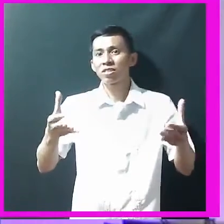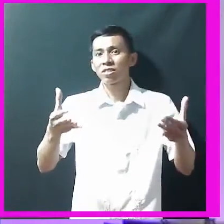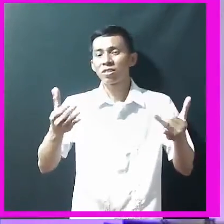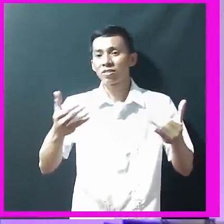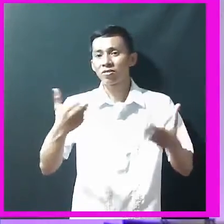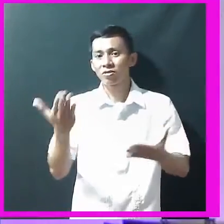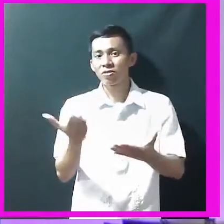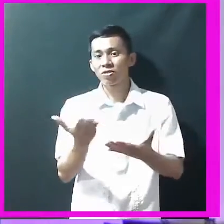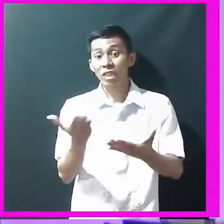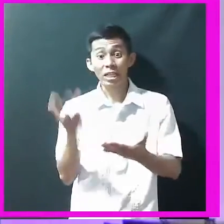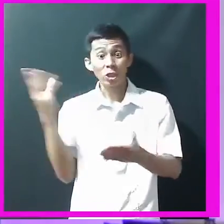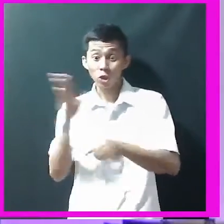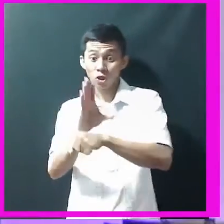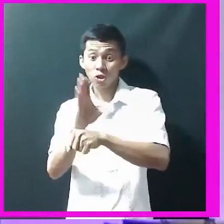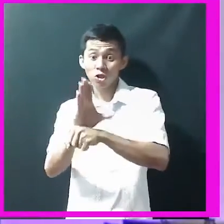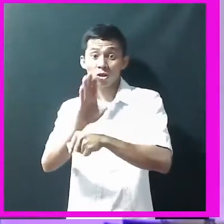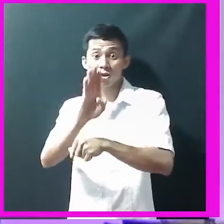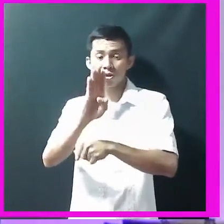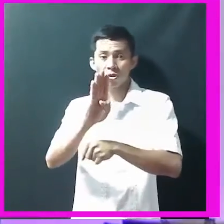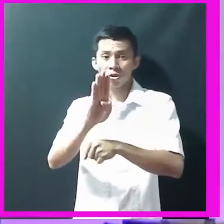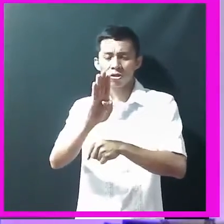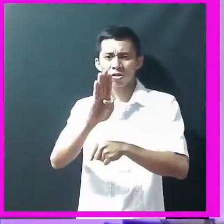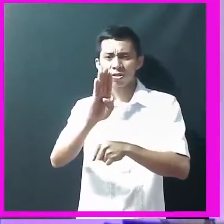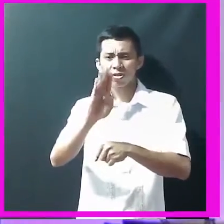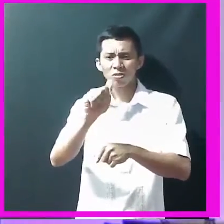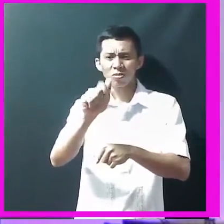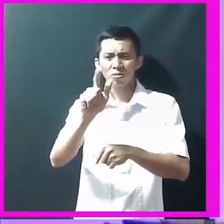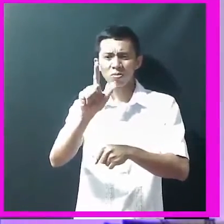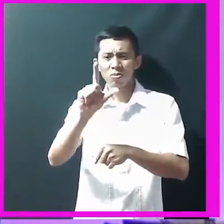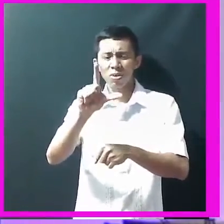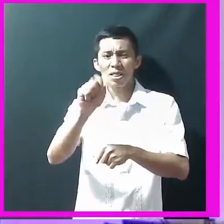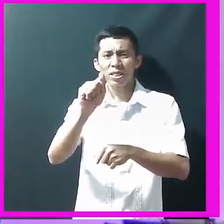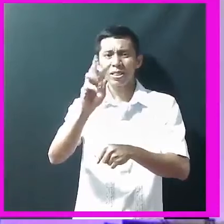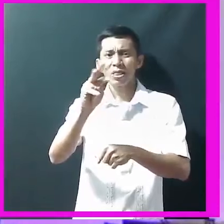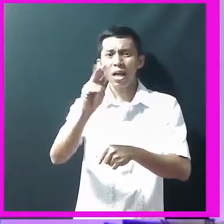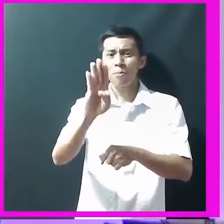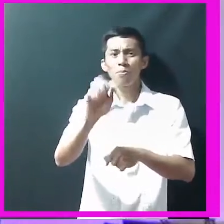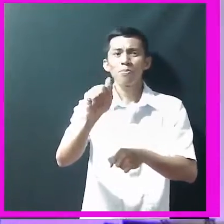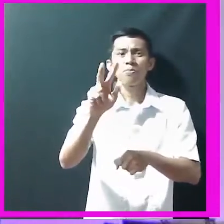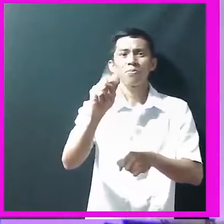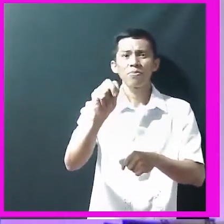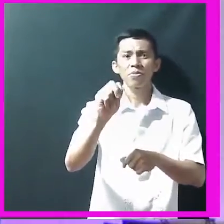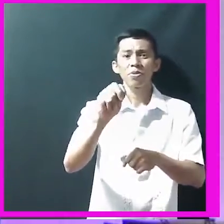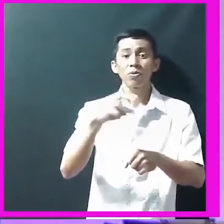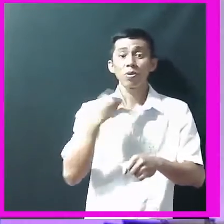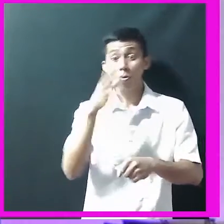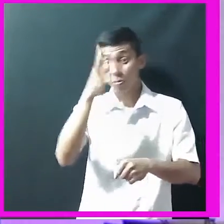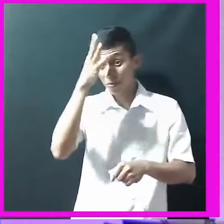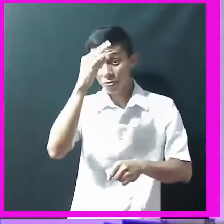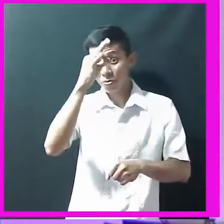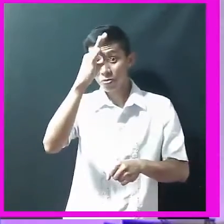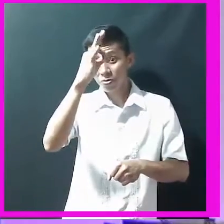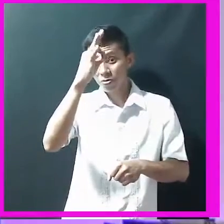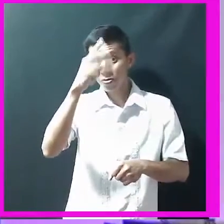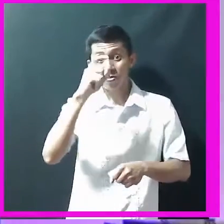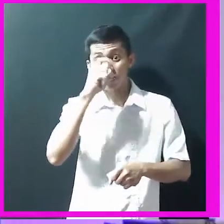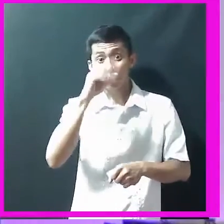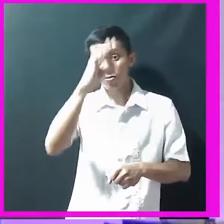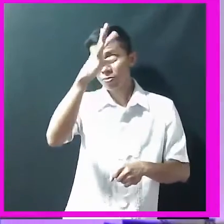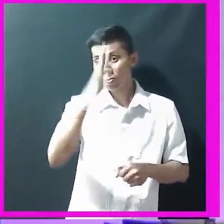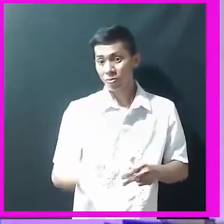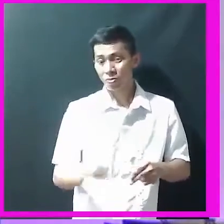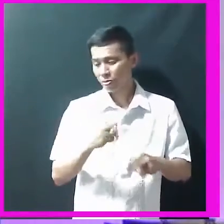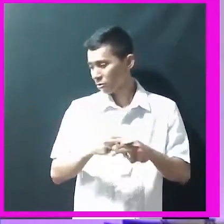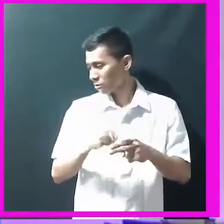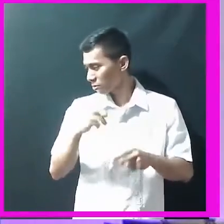New Life Bible Baptist Church in Santa Cruz, with our senior pastor, Pastor Higinio Totong